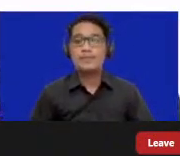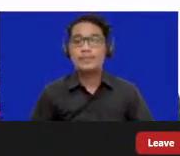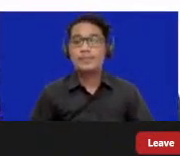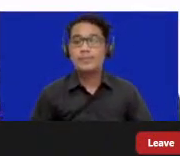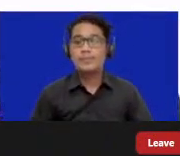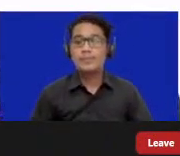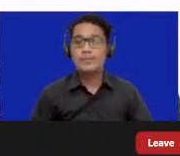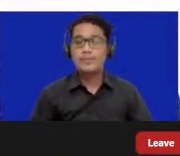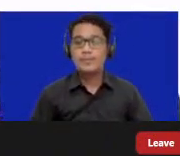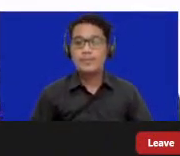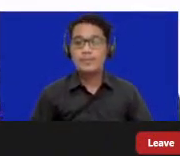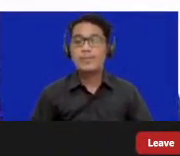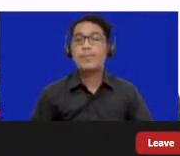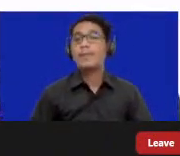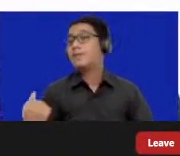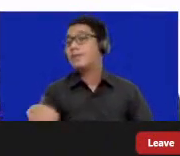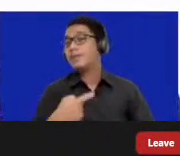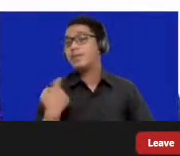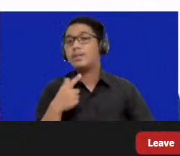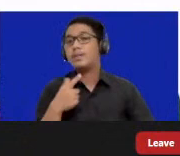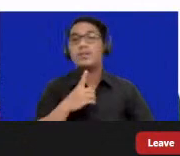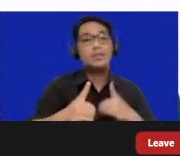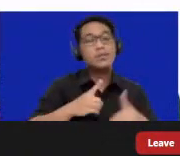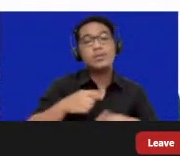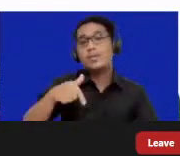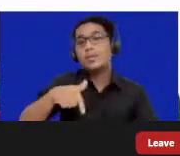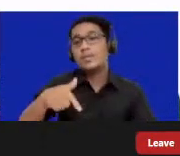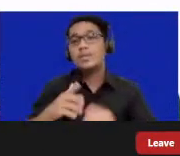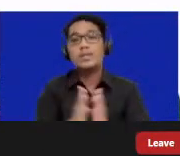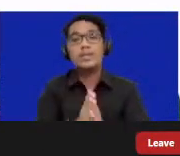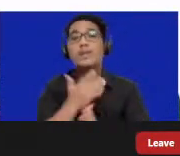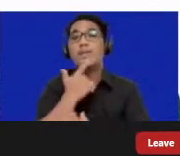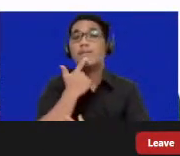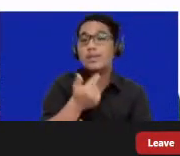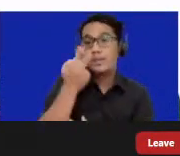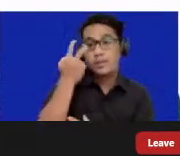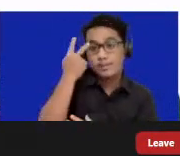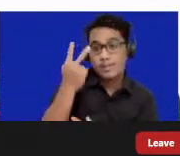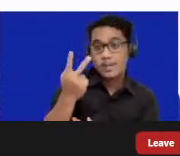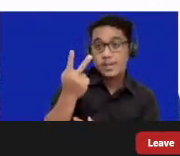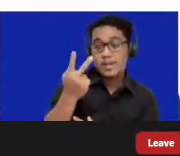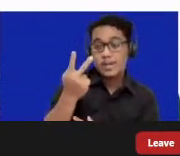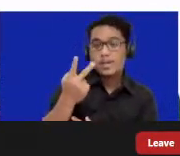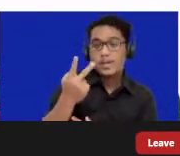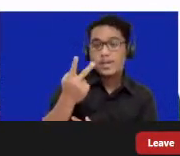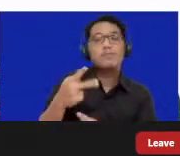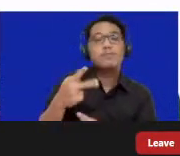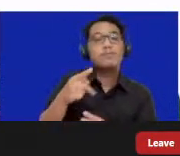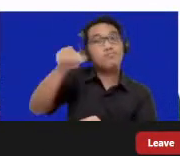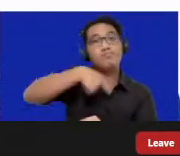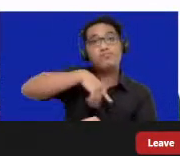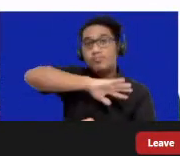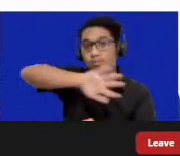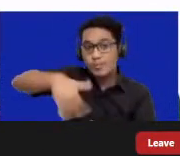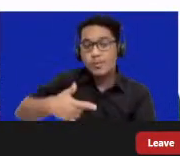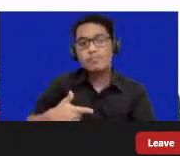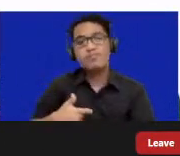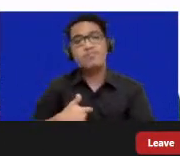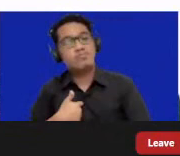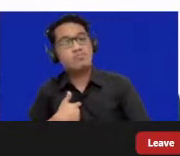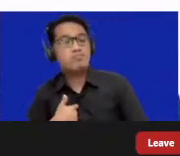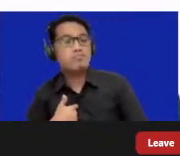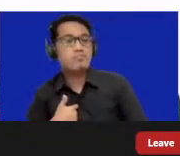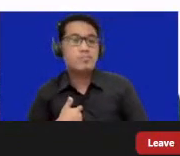and also the importance of looking at the whole cycles. I think my personal observation is